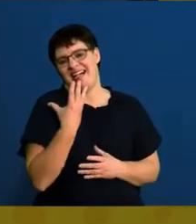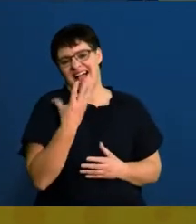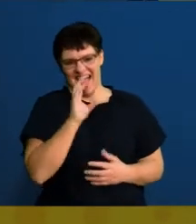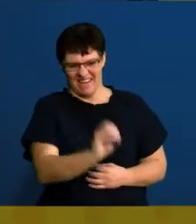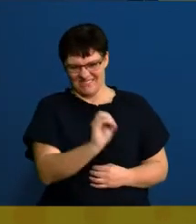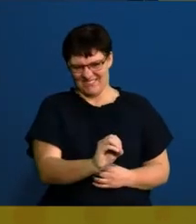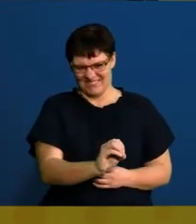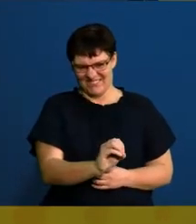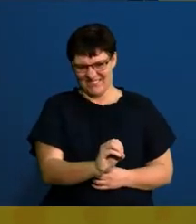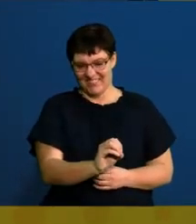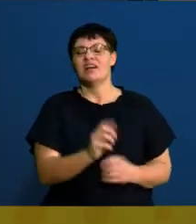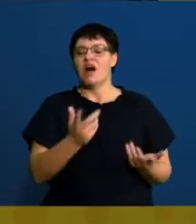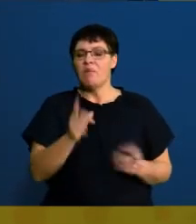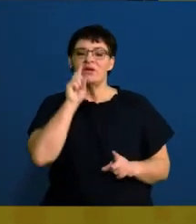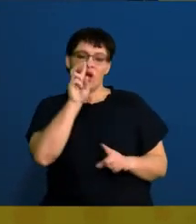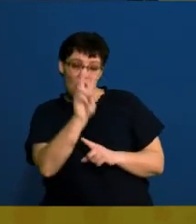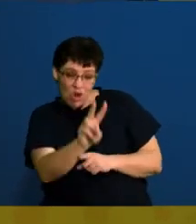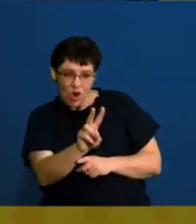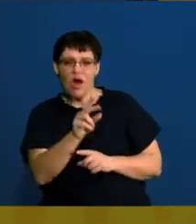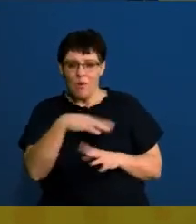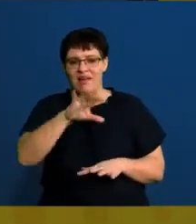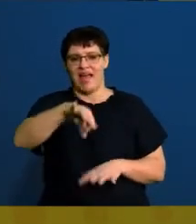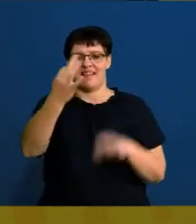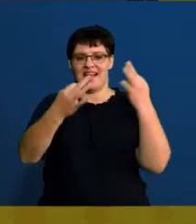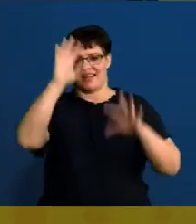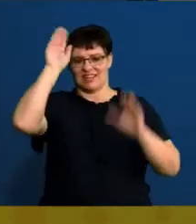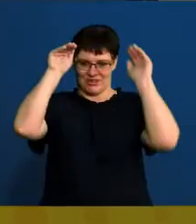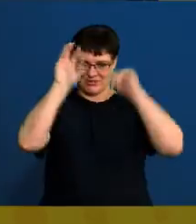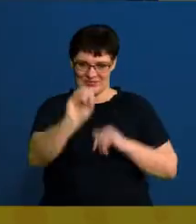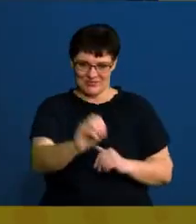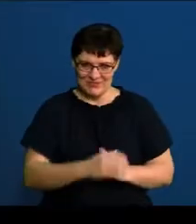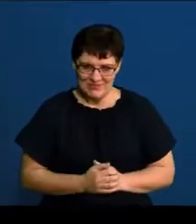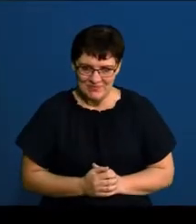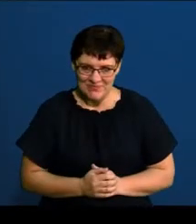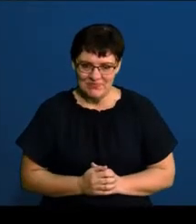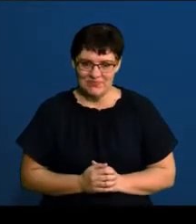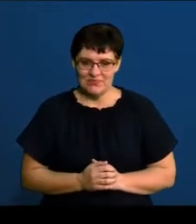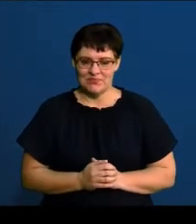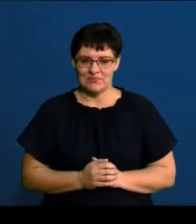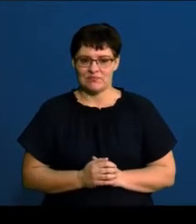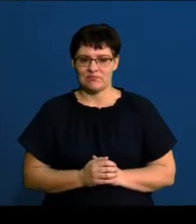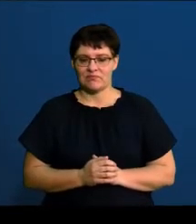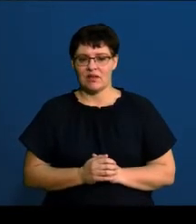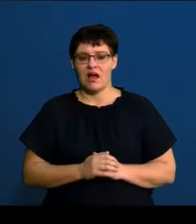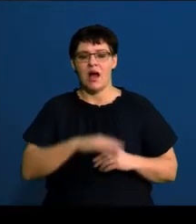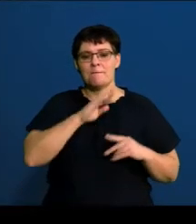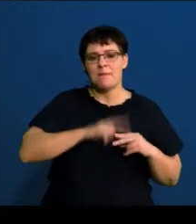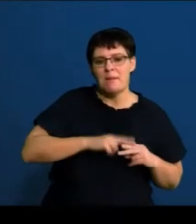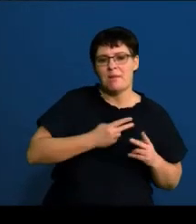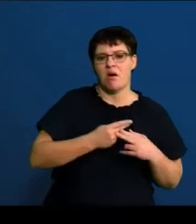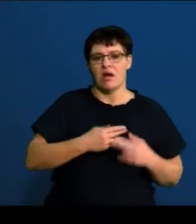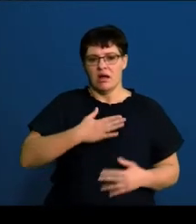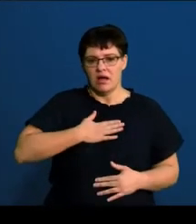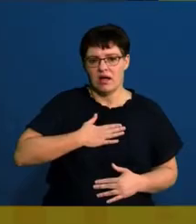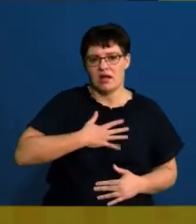air. So we need to look at all these things when we're analyzing cartoons. So, our heartbeat and perspiration. So